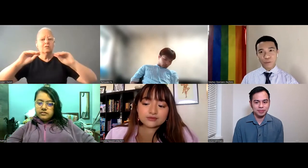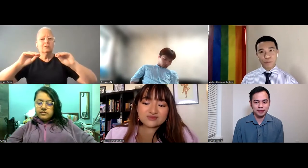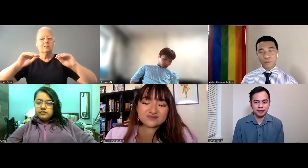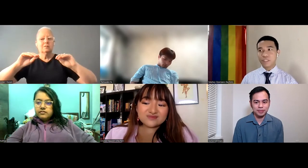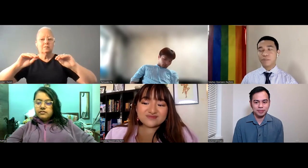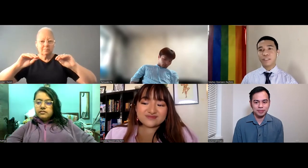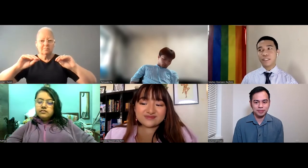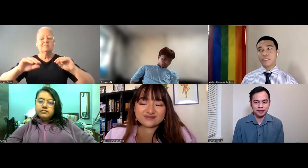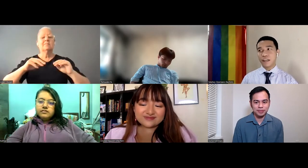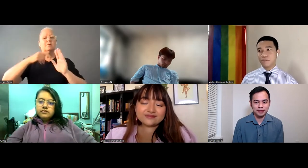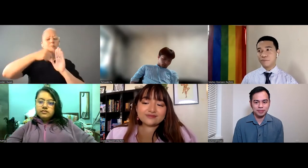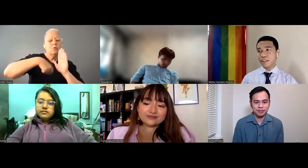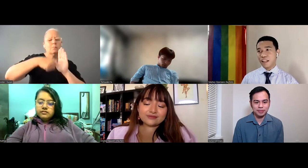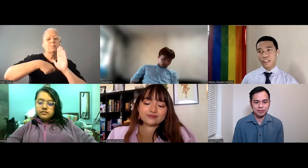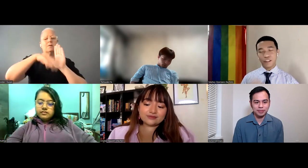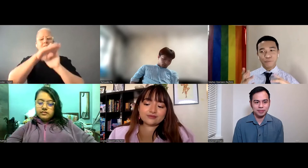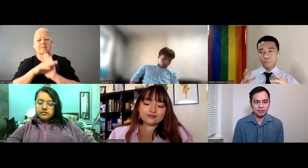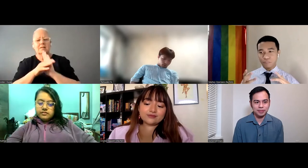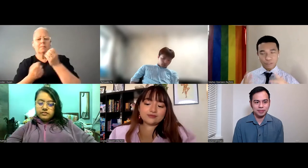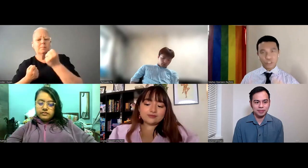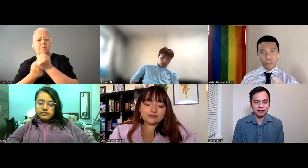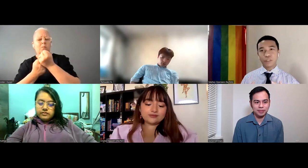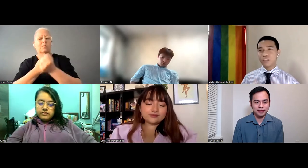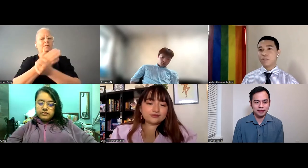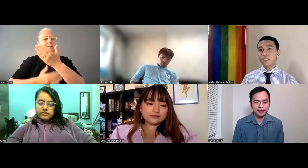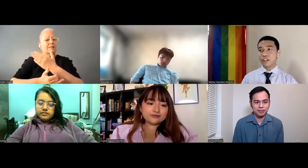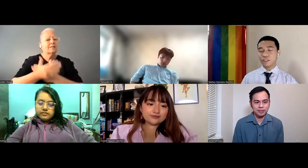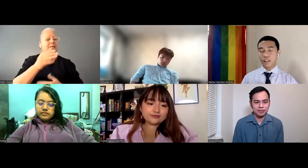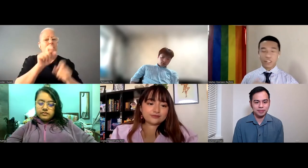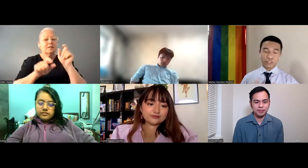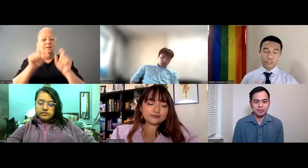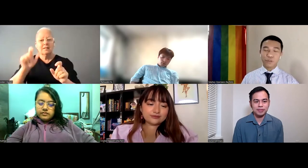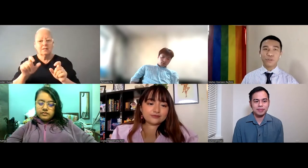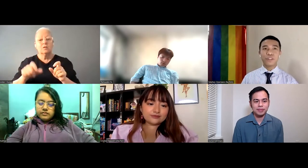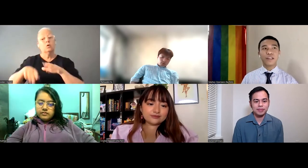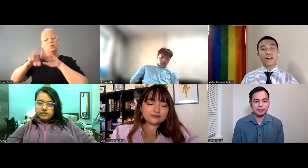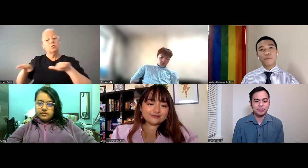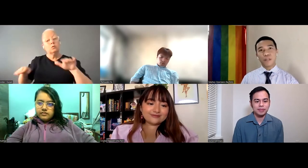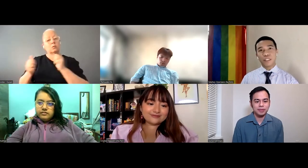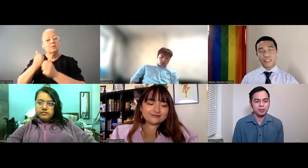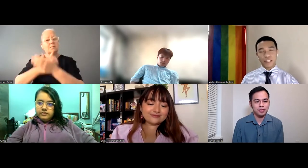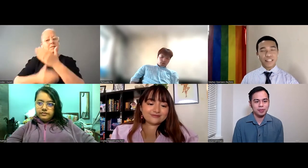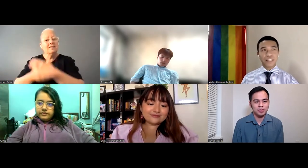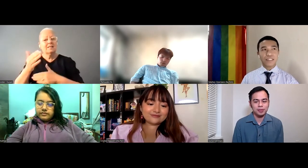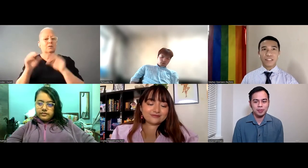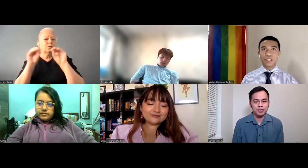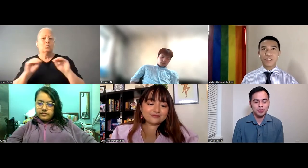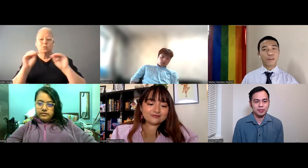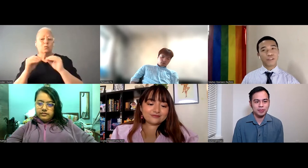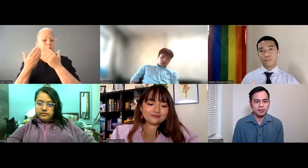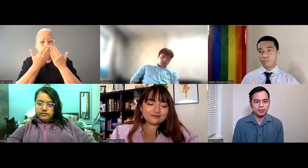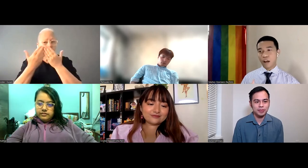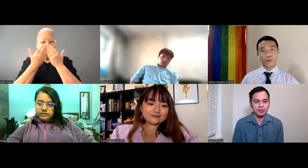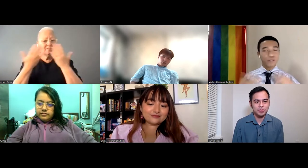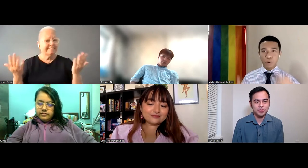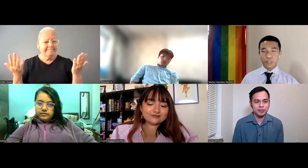programs for people with disabilities. A lot of children with disabilities aren't in schools, but I think in the next 10 years,